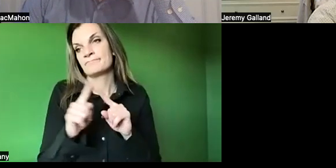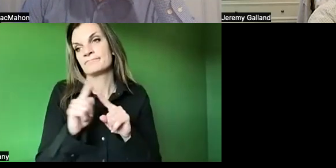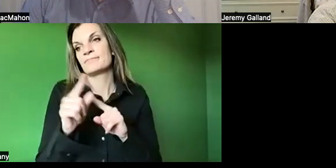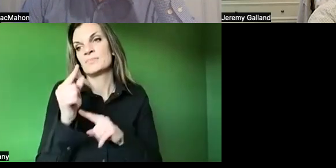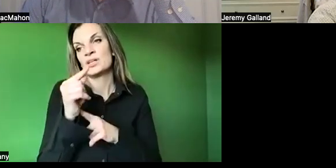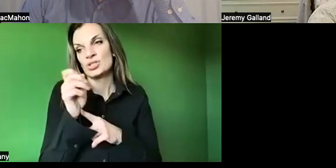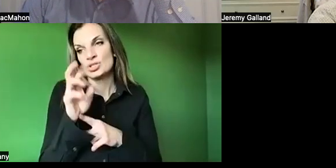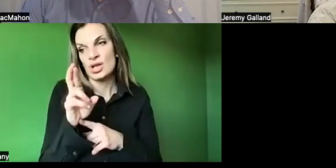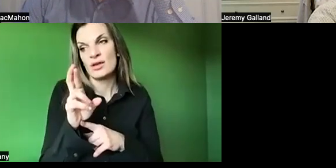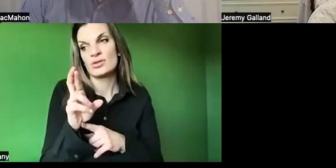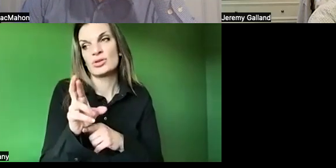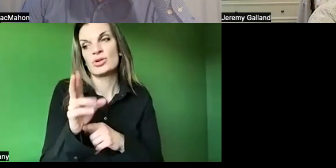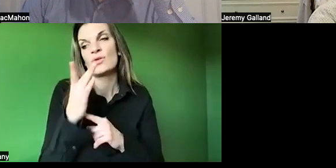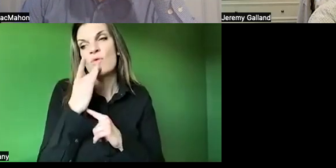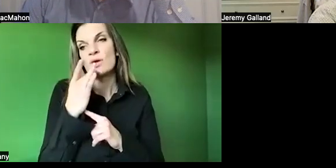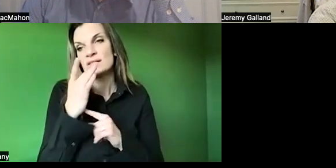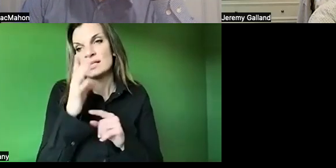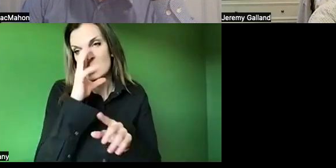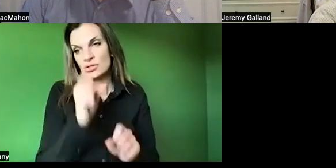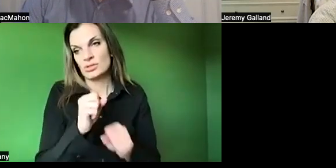gender orientations, and